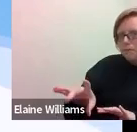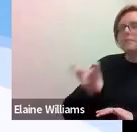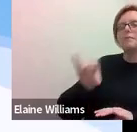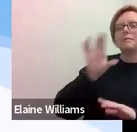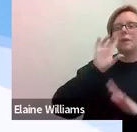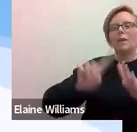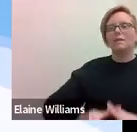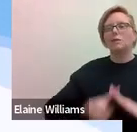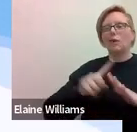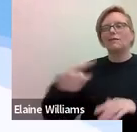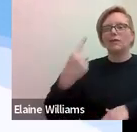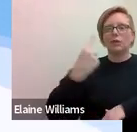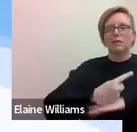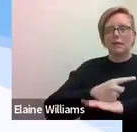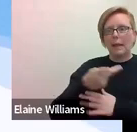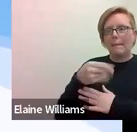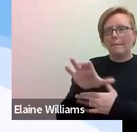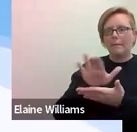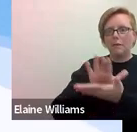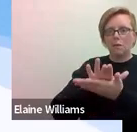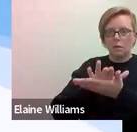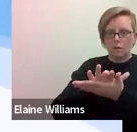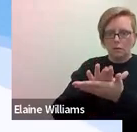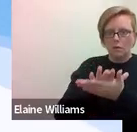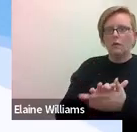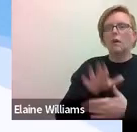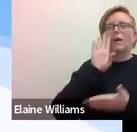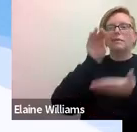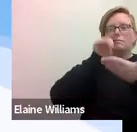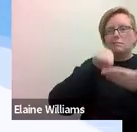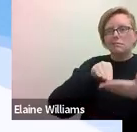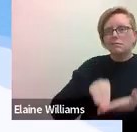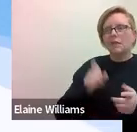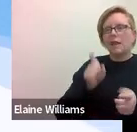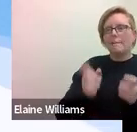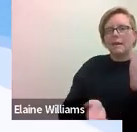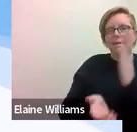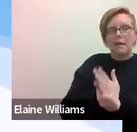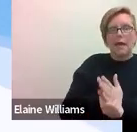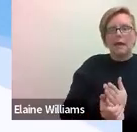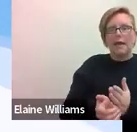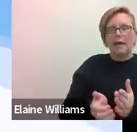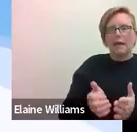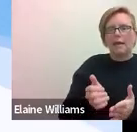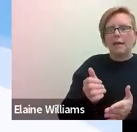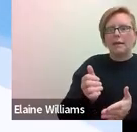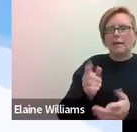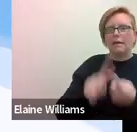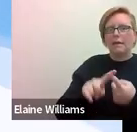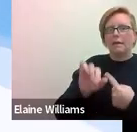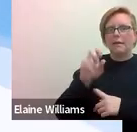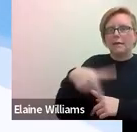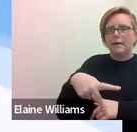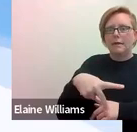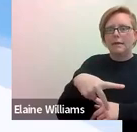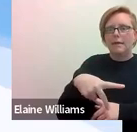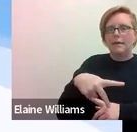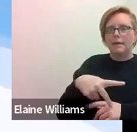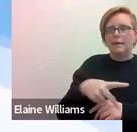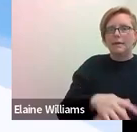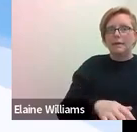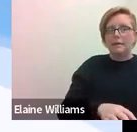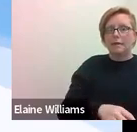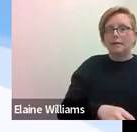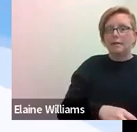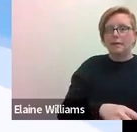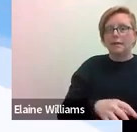school will be recorded as amendments to the IEP in effect at the time of the transition meeting in the spring of the year. The child would